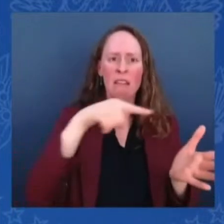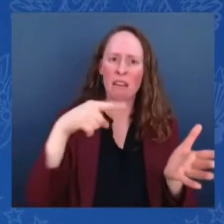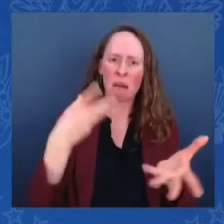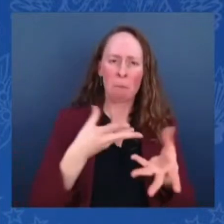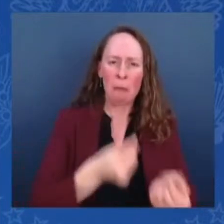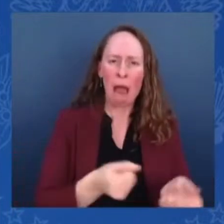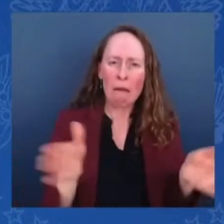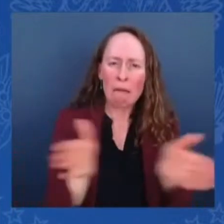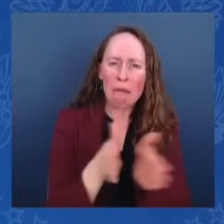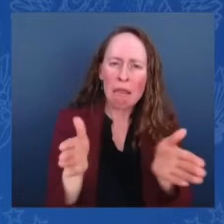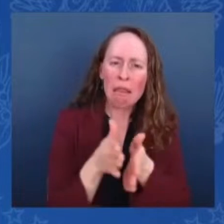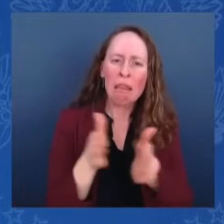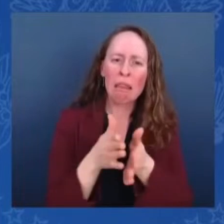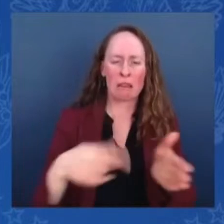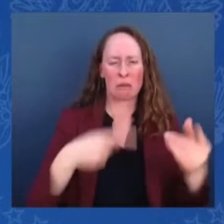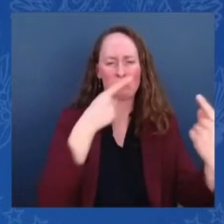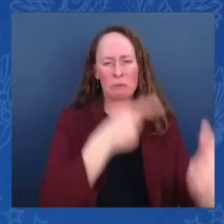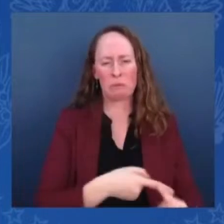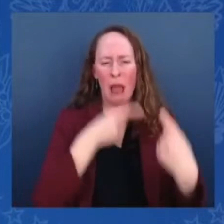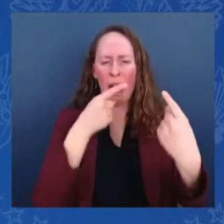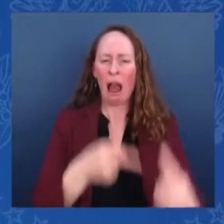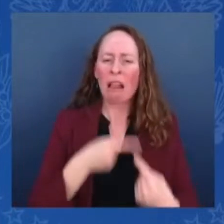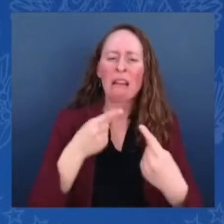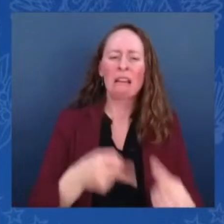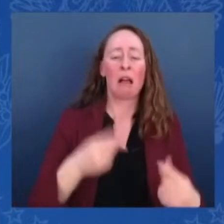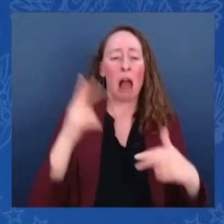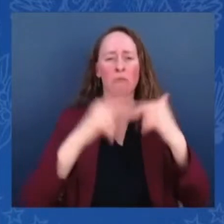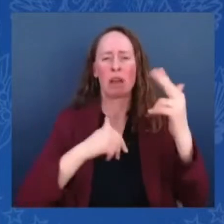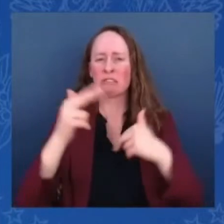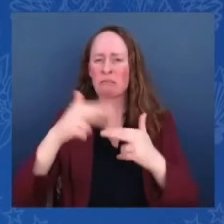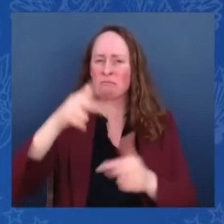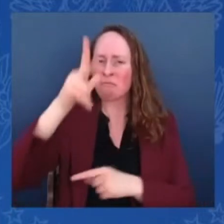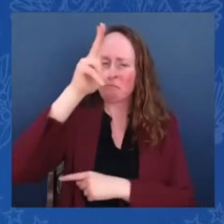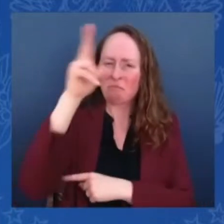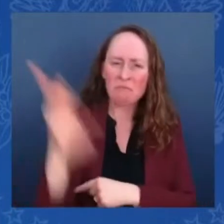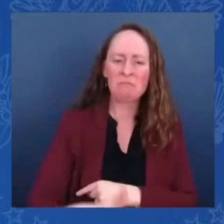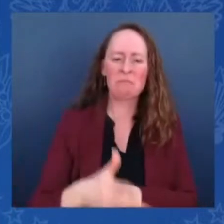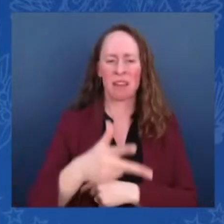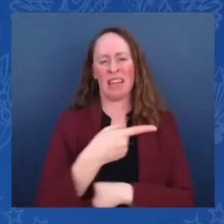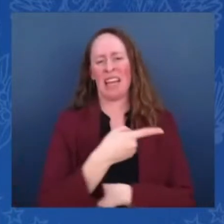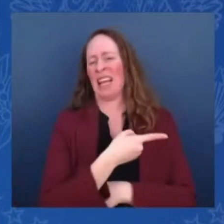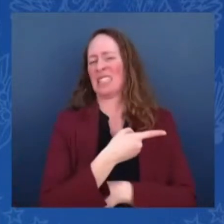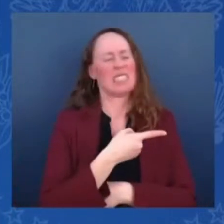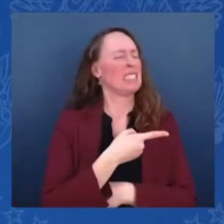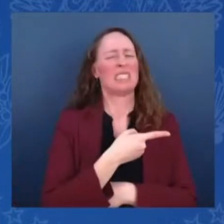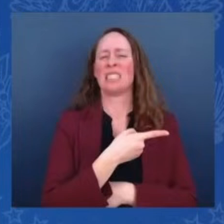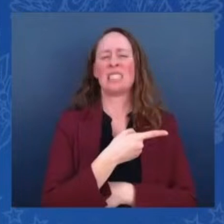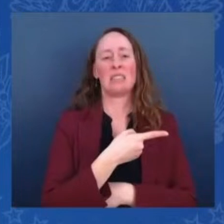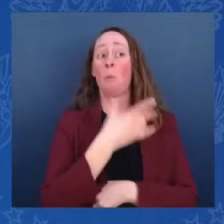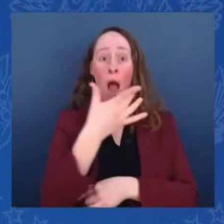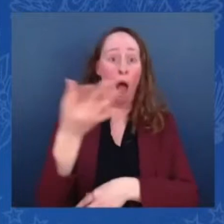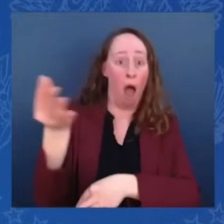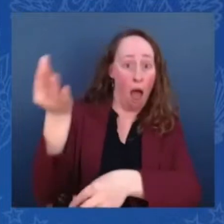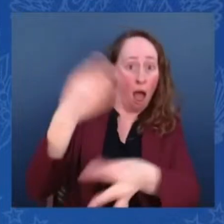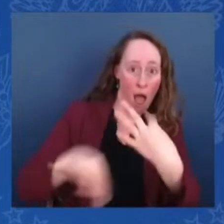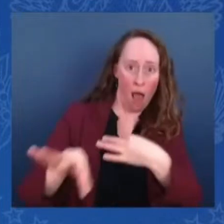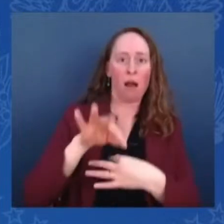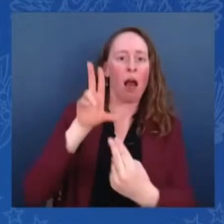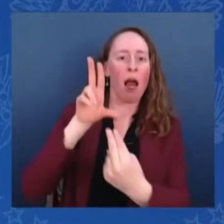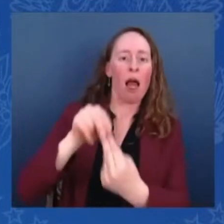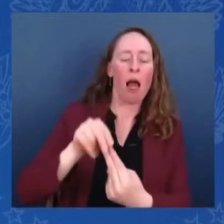military access to ports and other exploitative purposes. By contrast, We've leveraged $600 billion